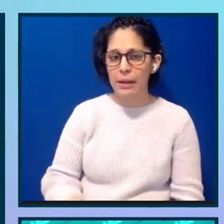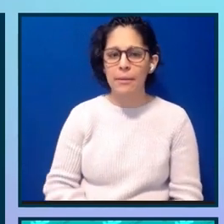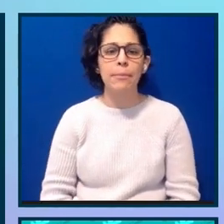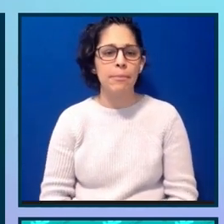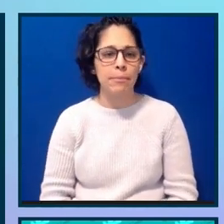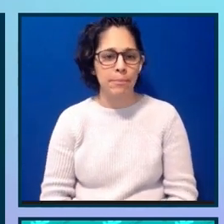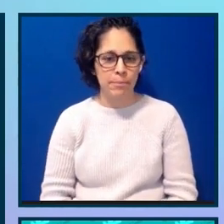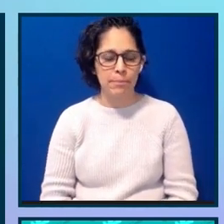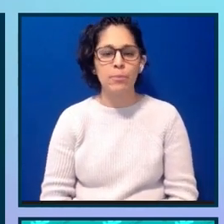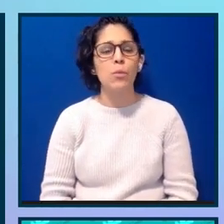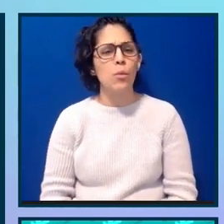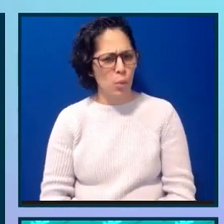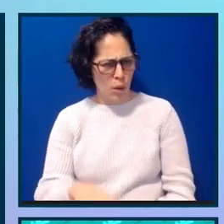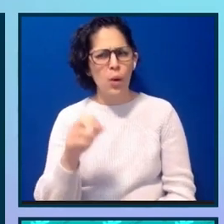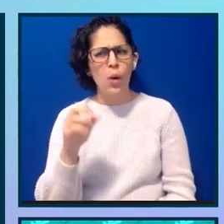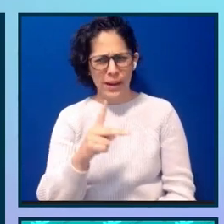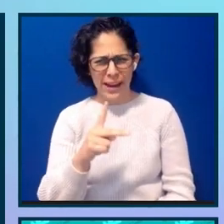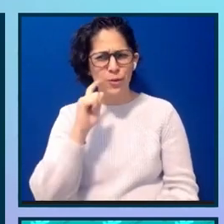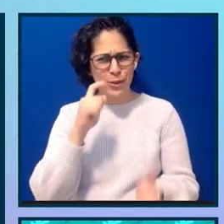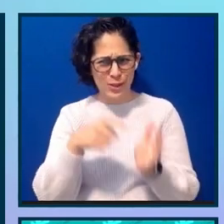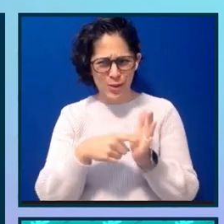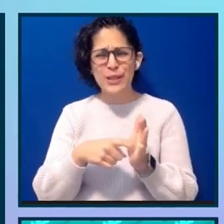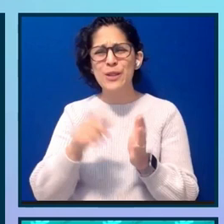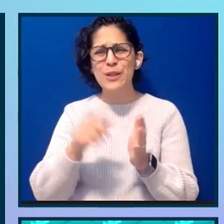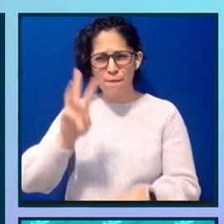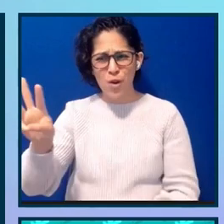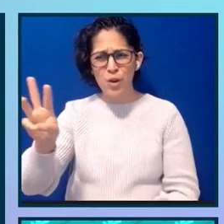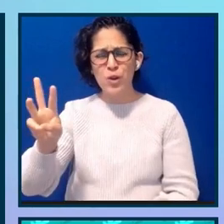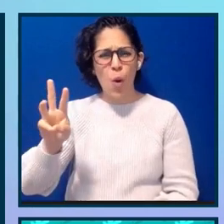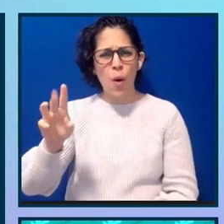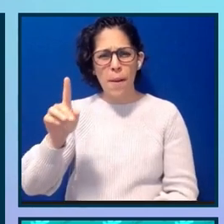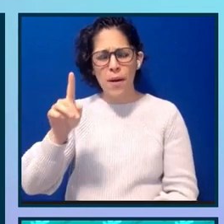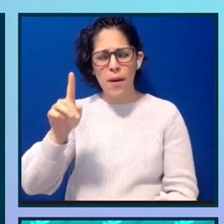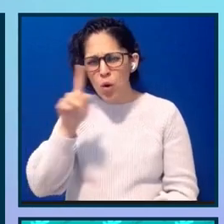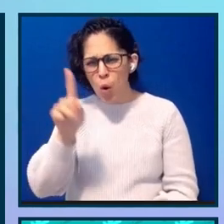Okay, so we can see the virtual cursor focusing on the